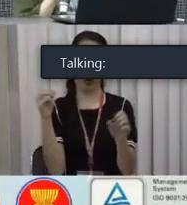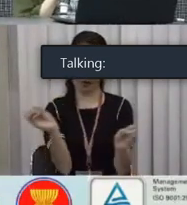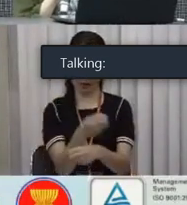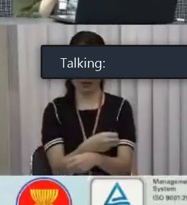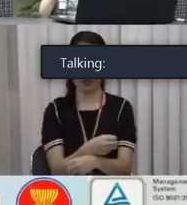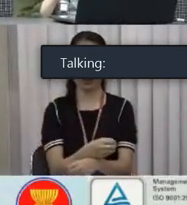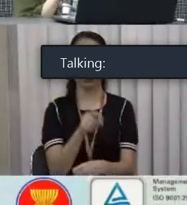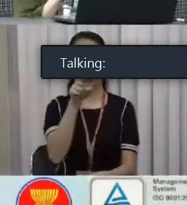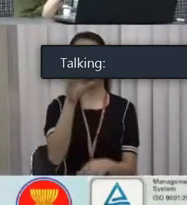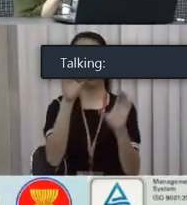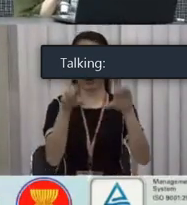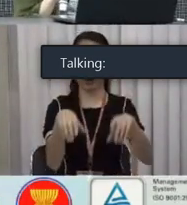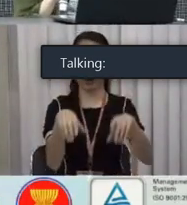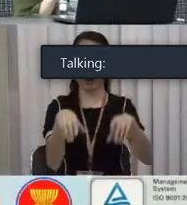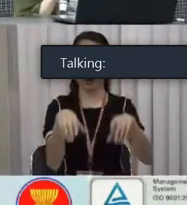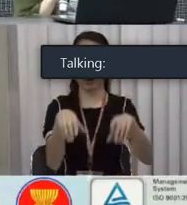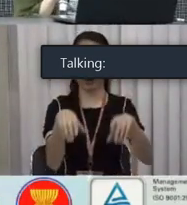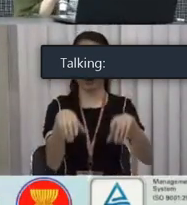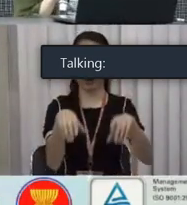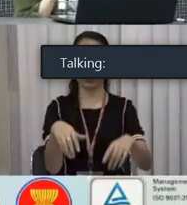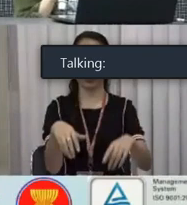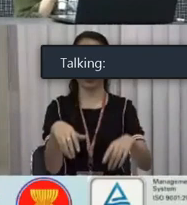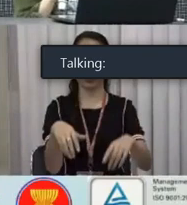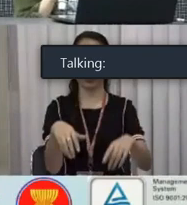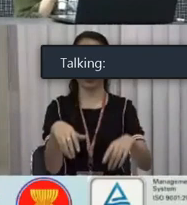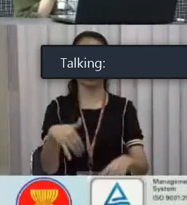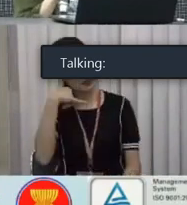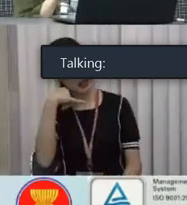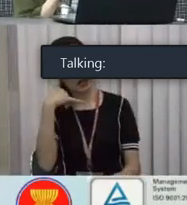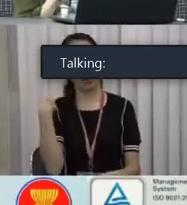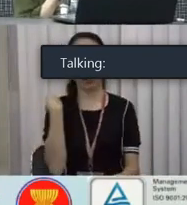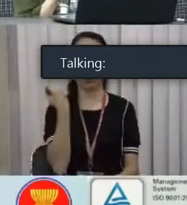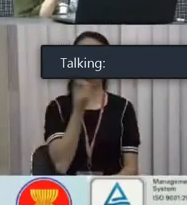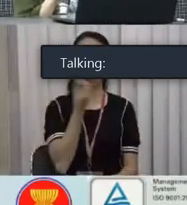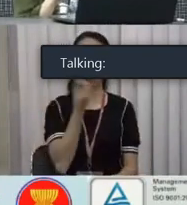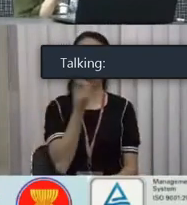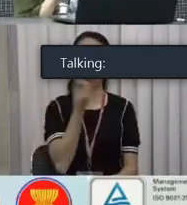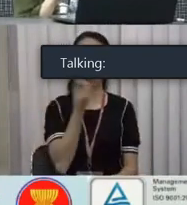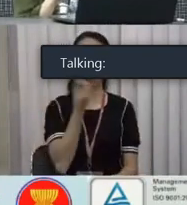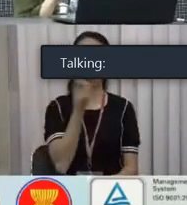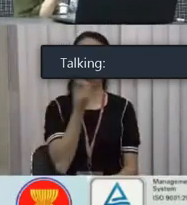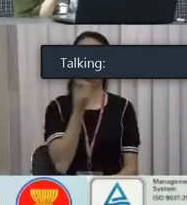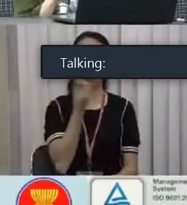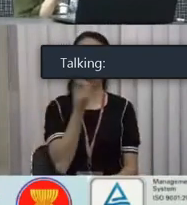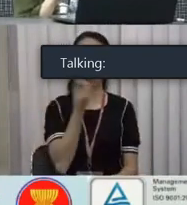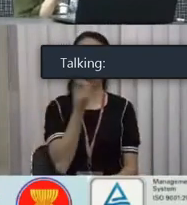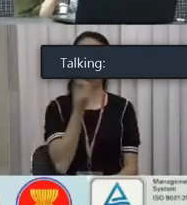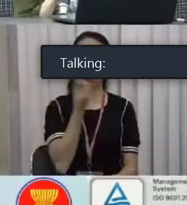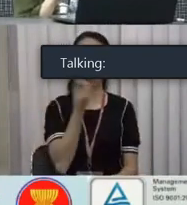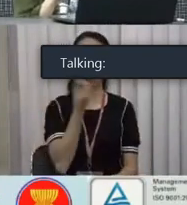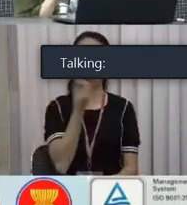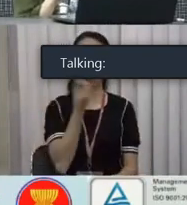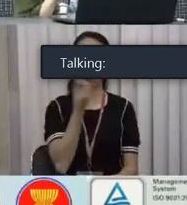Y.S. Tolas. She is the University Director for the University Career Center.